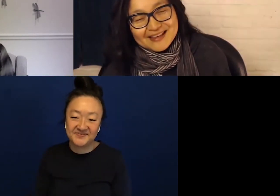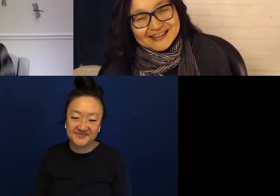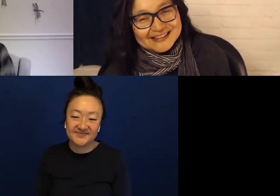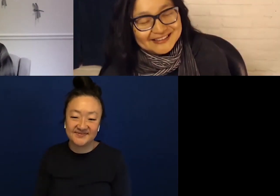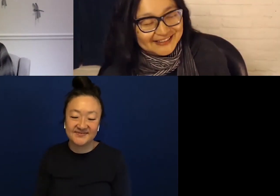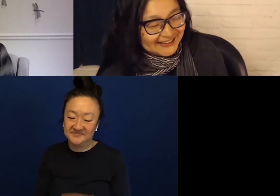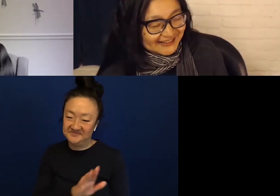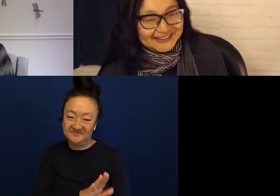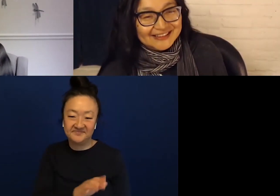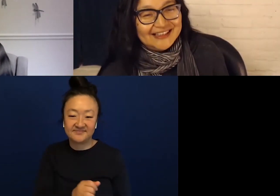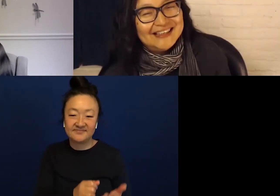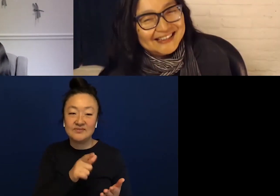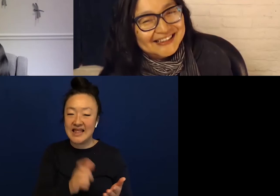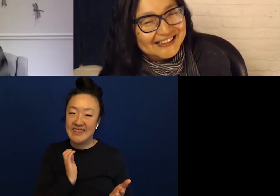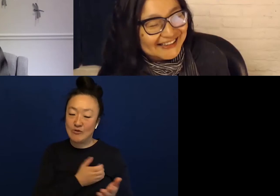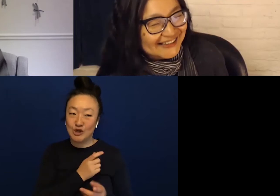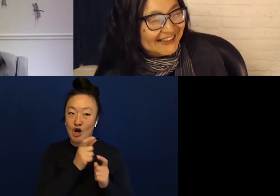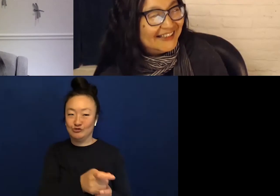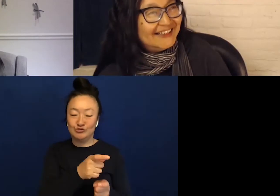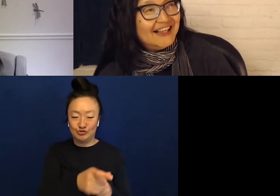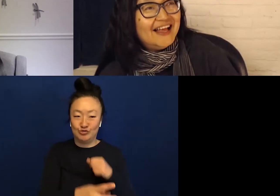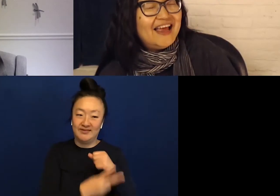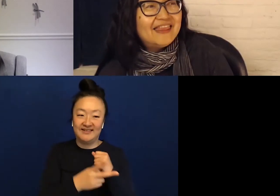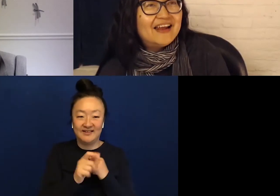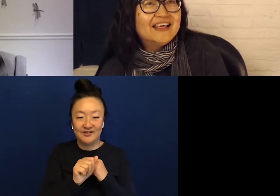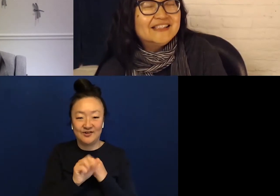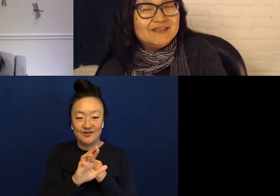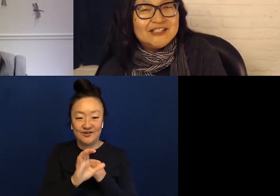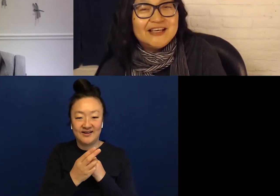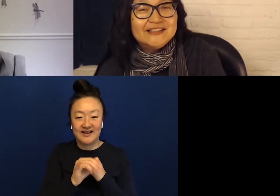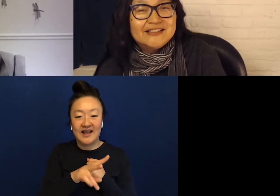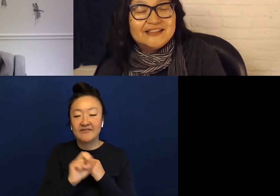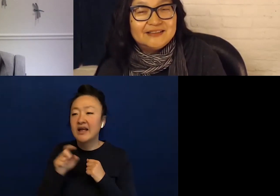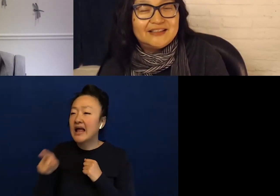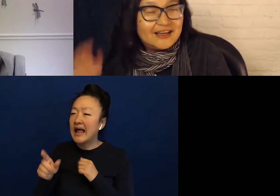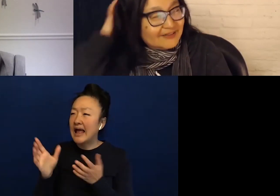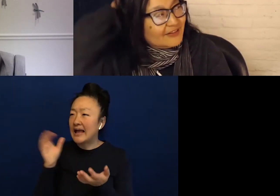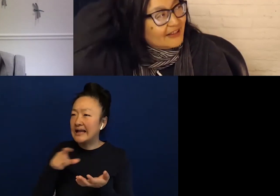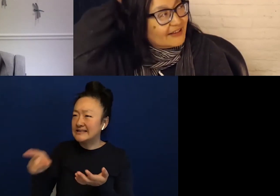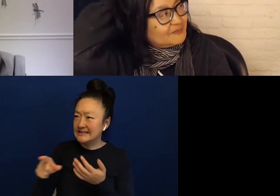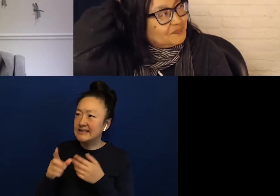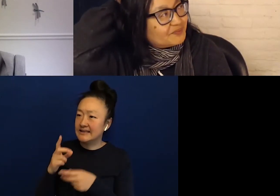shade. That was our contribution to the archive. and that I guess he retained still